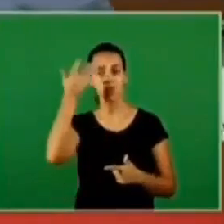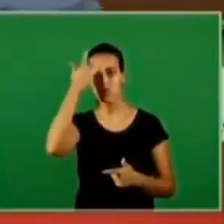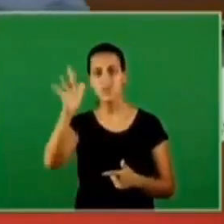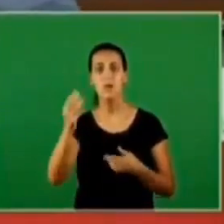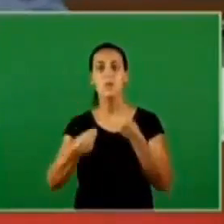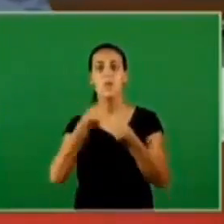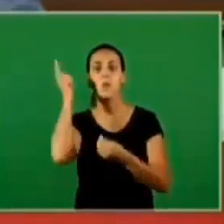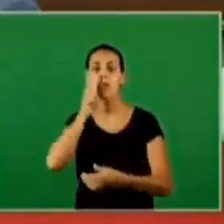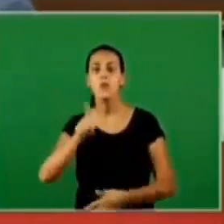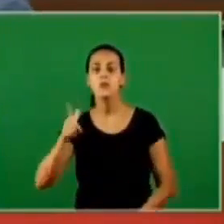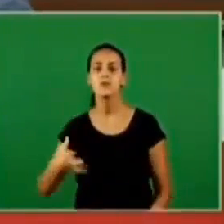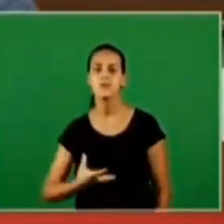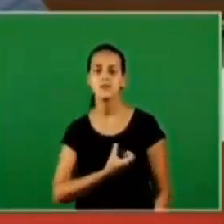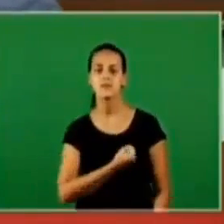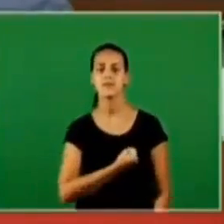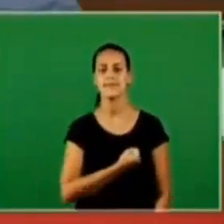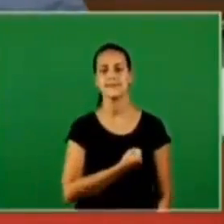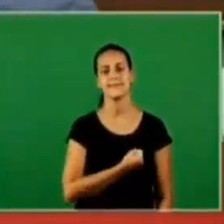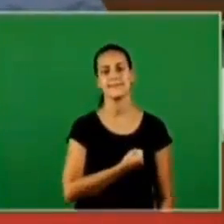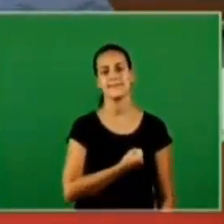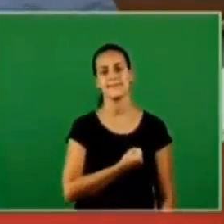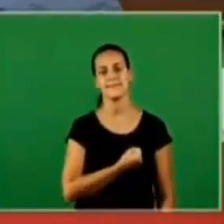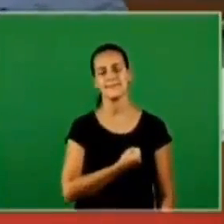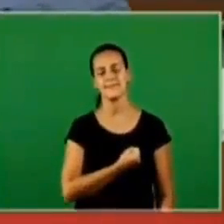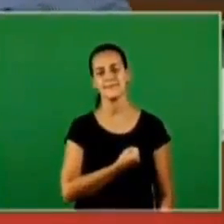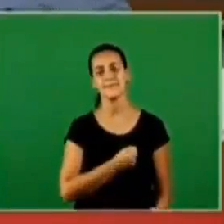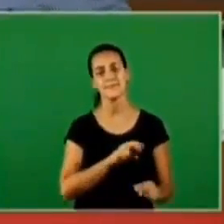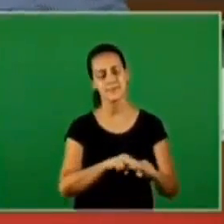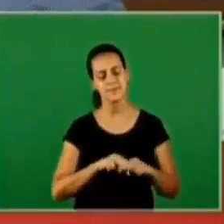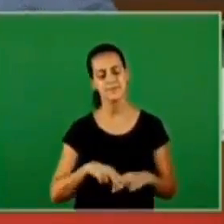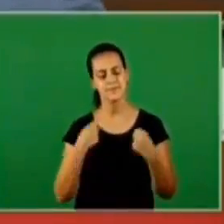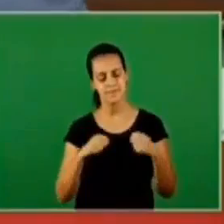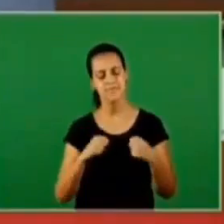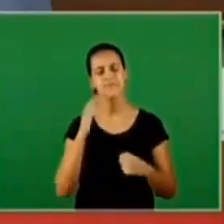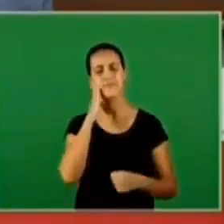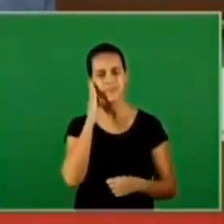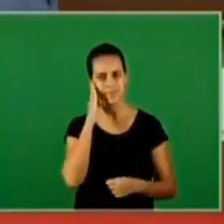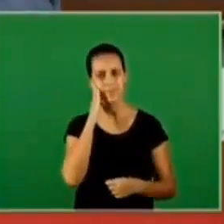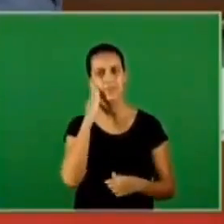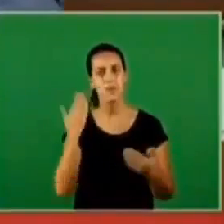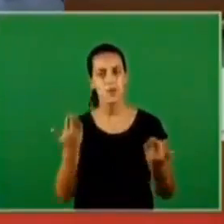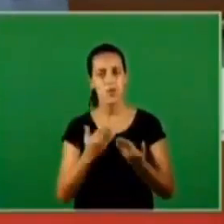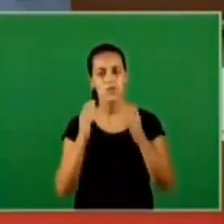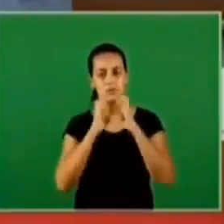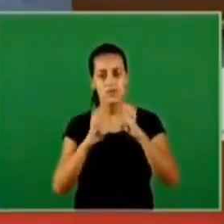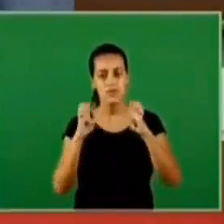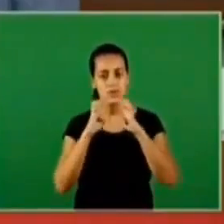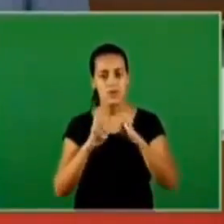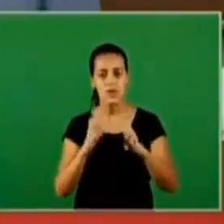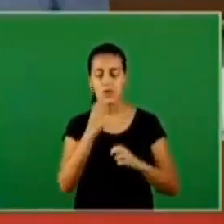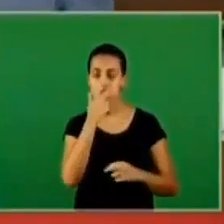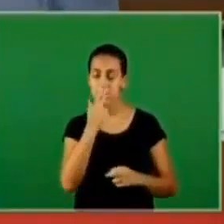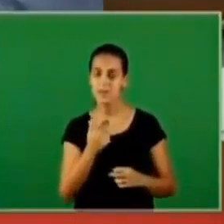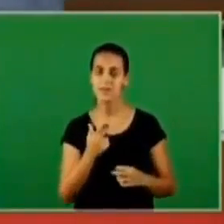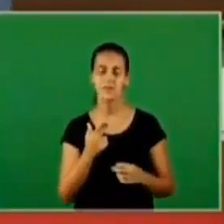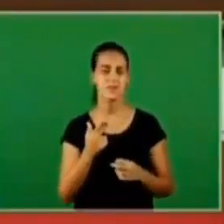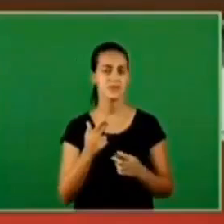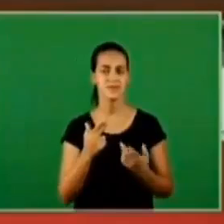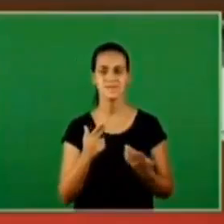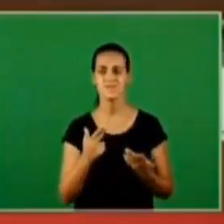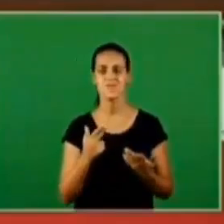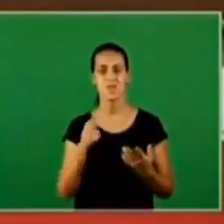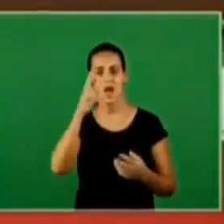where salvation comes from. So this is what is important. And the world today, the gospel today, plays this as